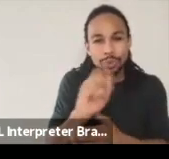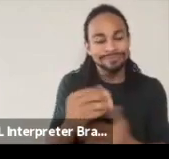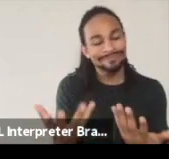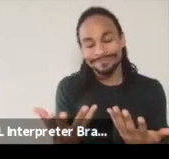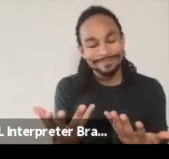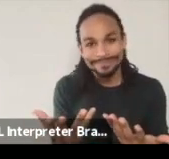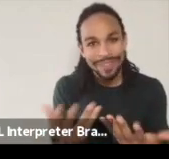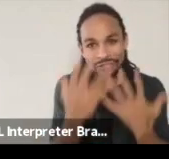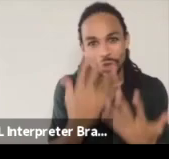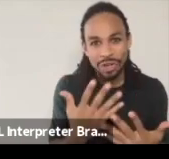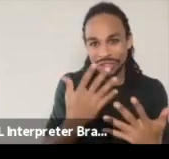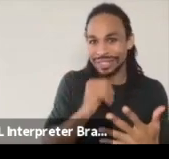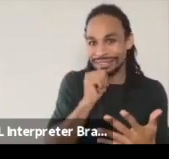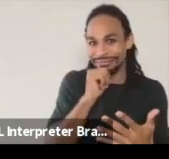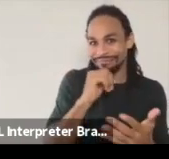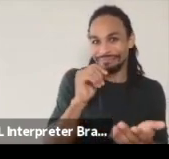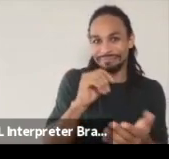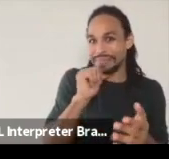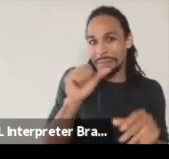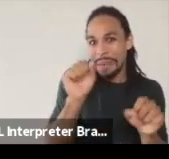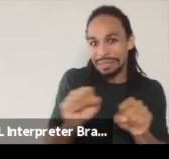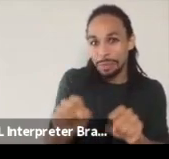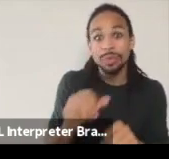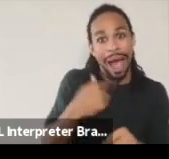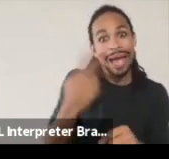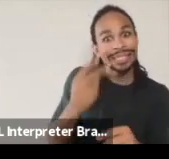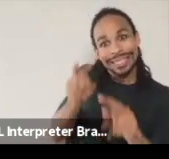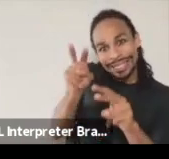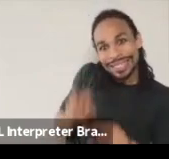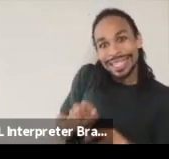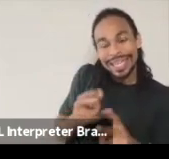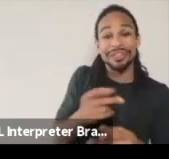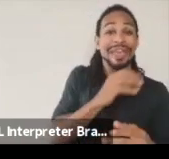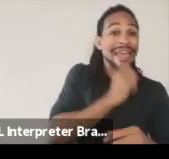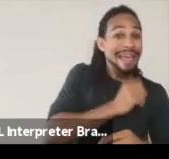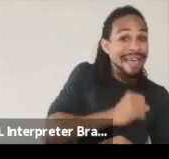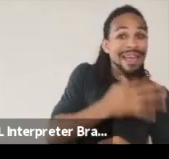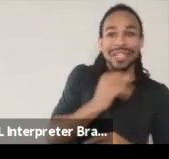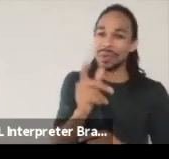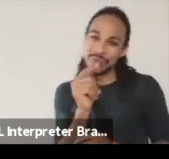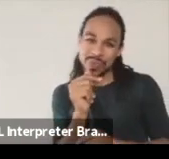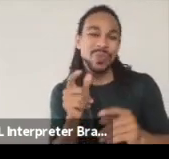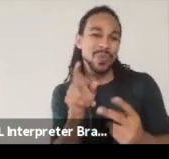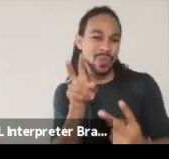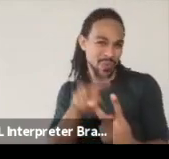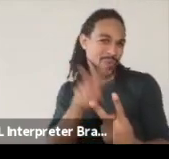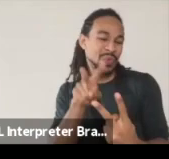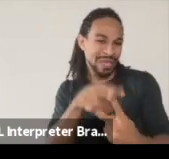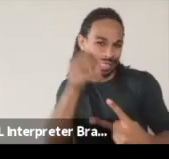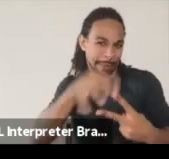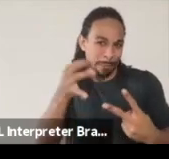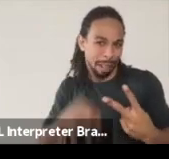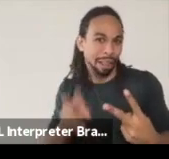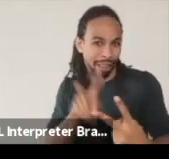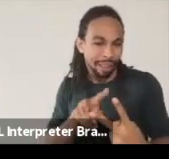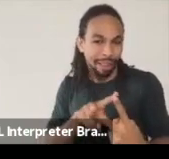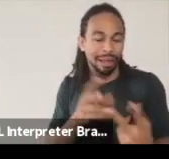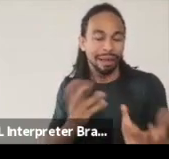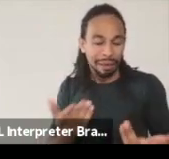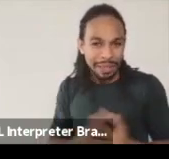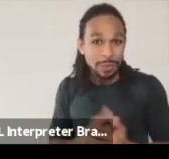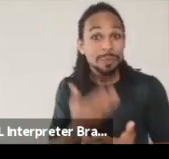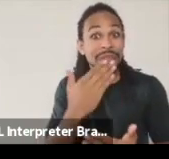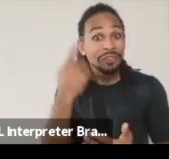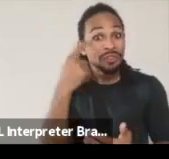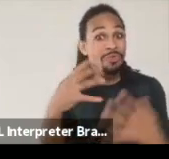And I see some of you sharing already the age at which you were harmed and who the people who harmed you were. So thank you for being brave